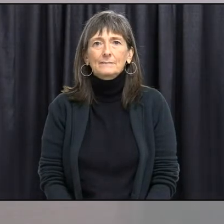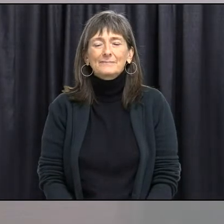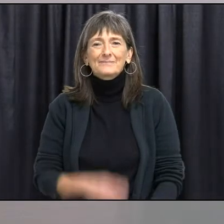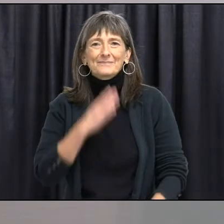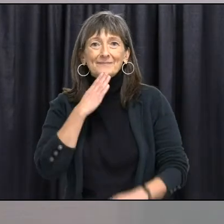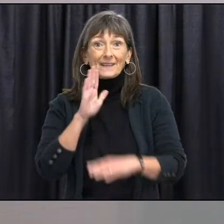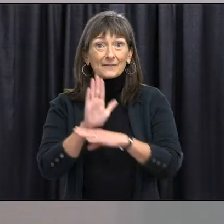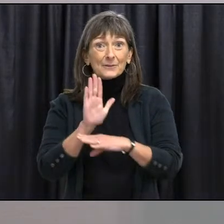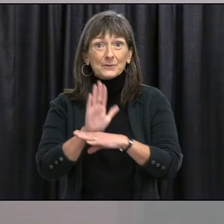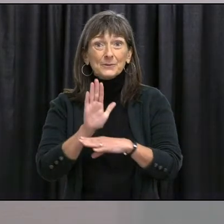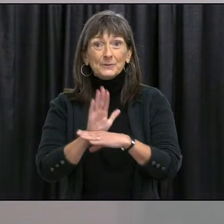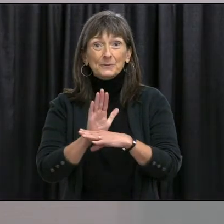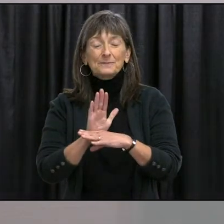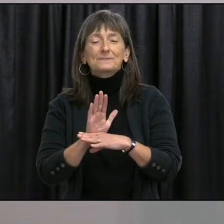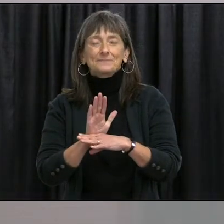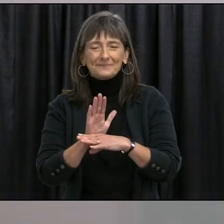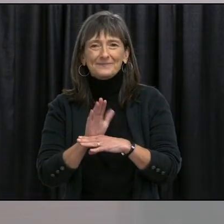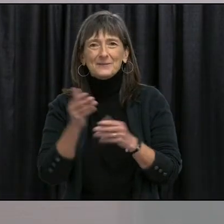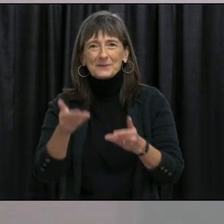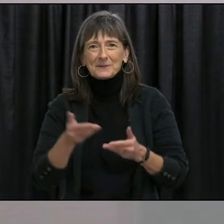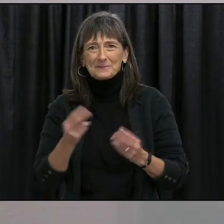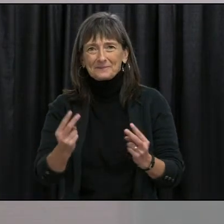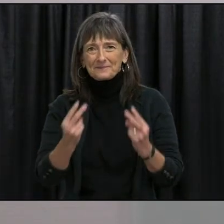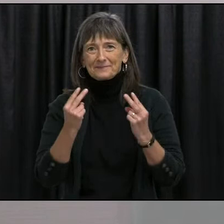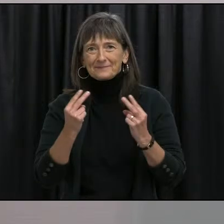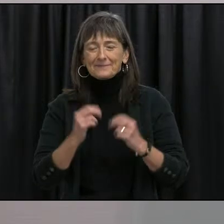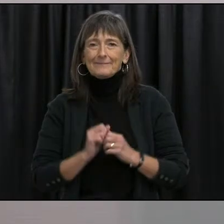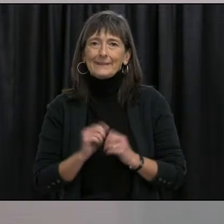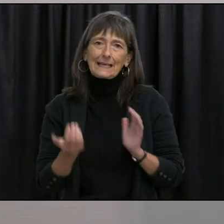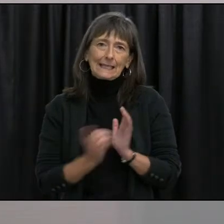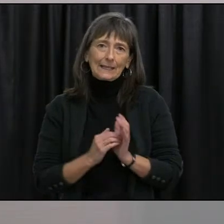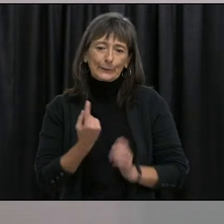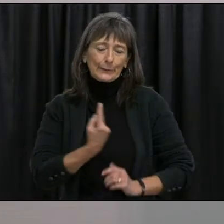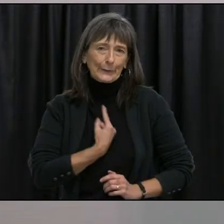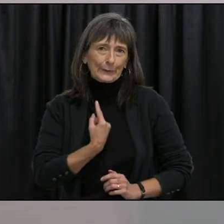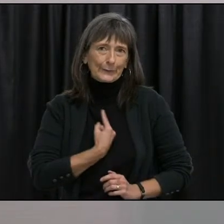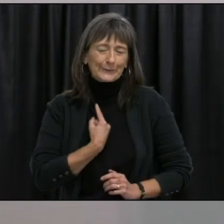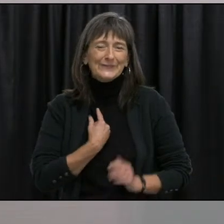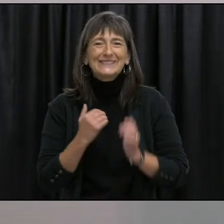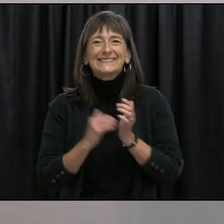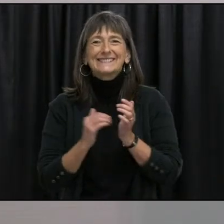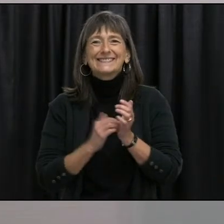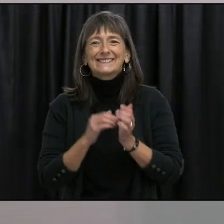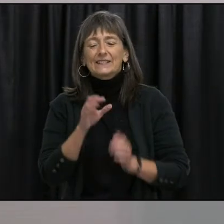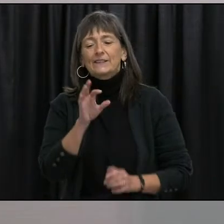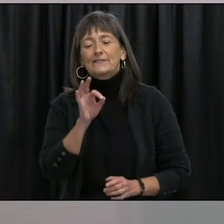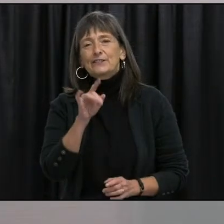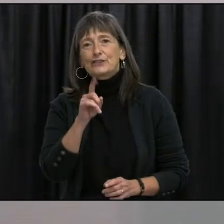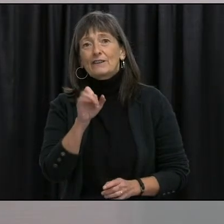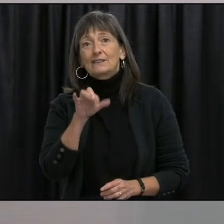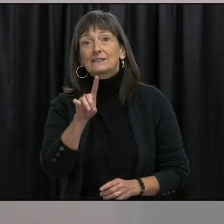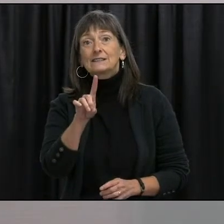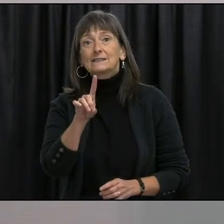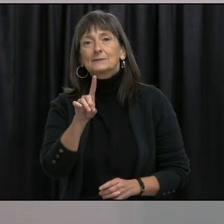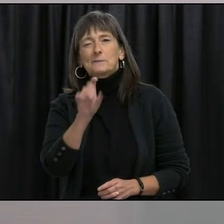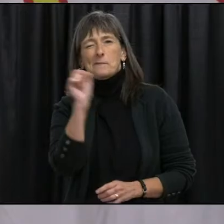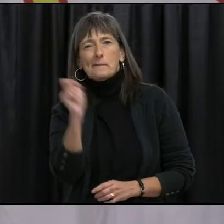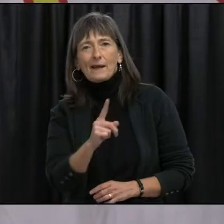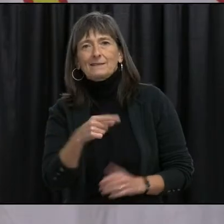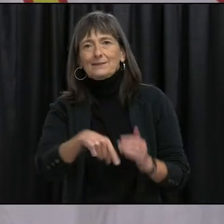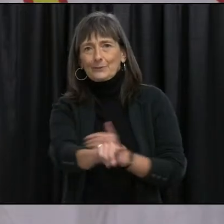Good afternoon and welcome once again. I'm flying solo. Dr. Fitzgerald will be back next